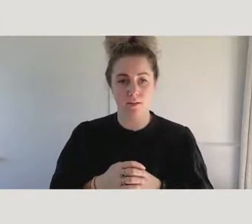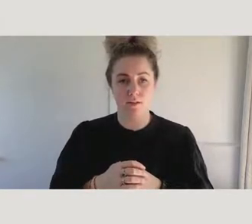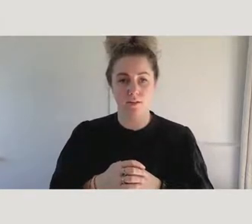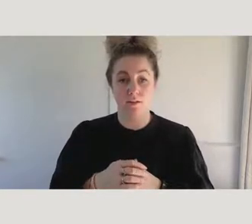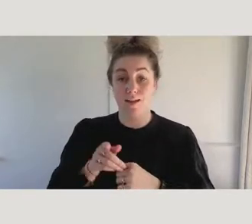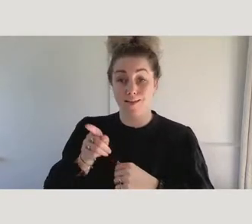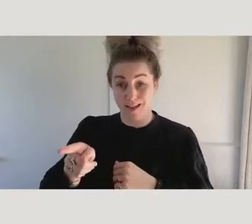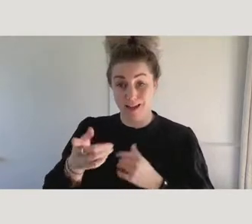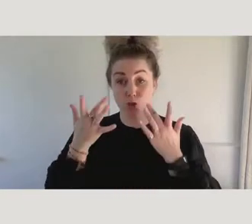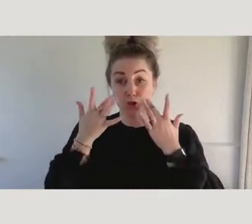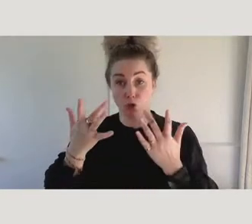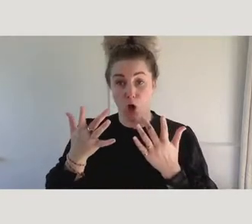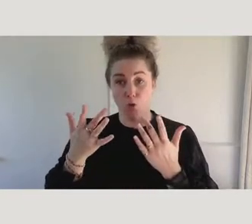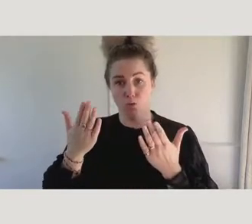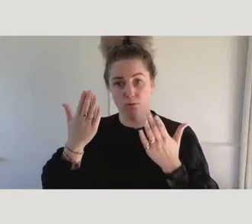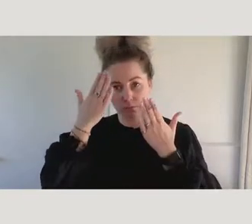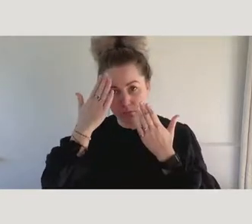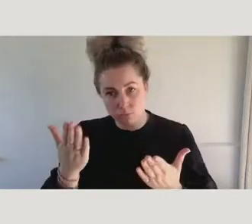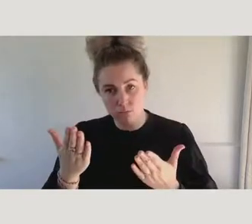role